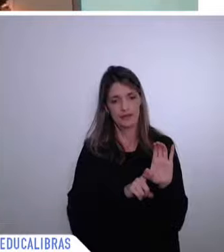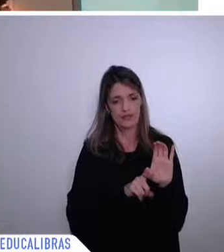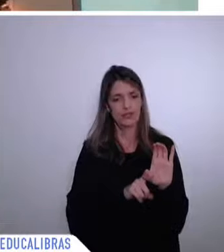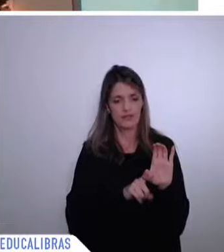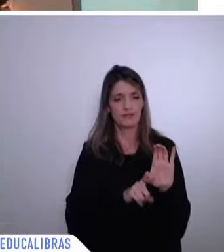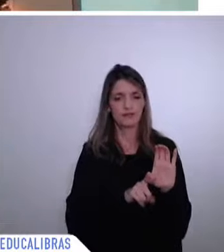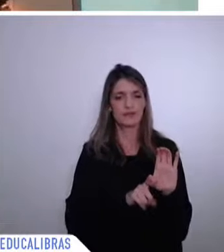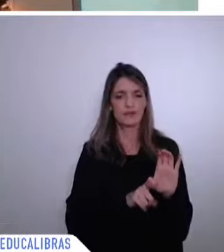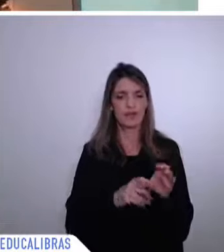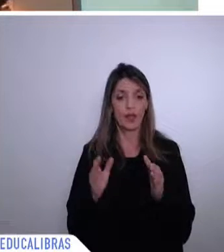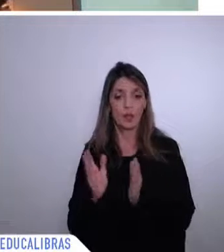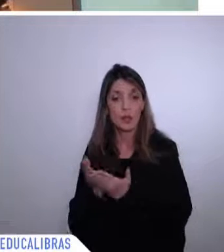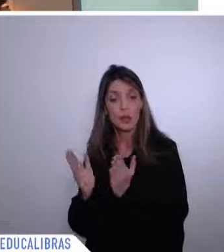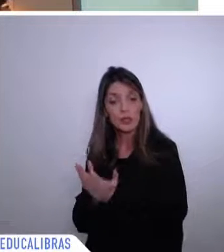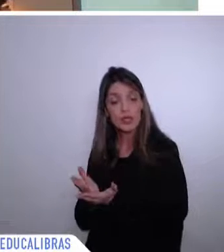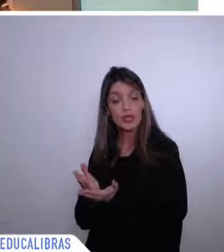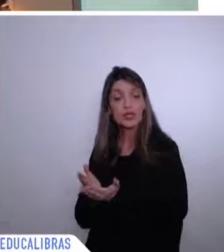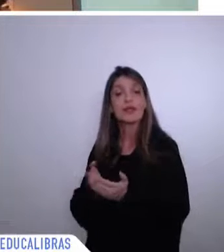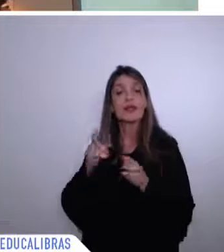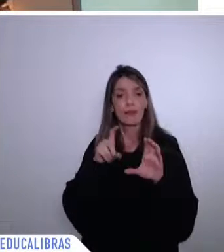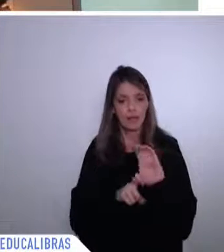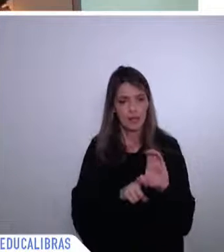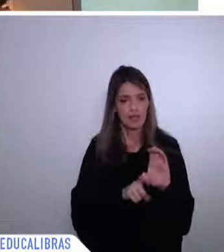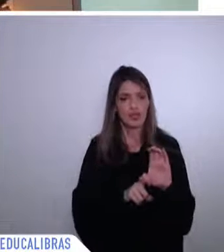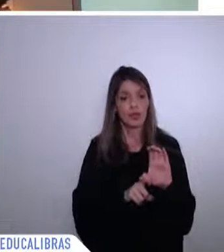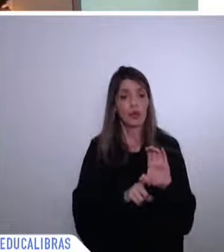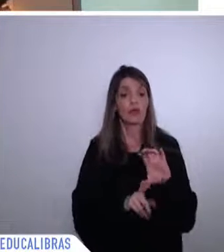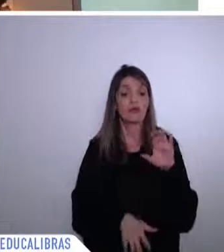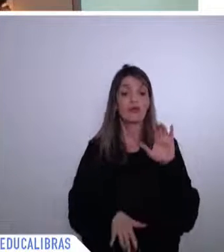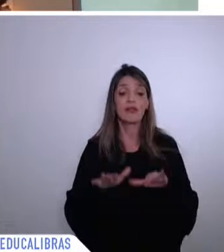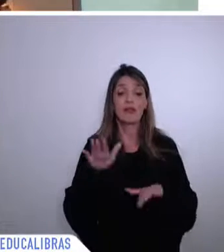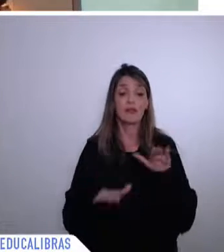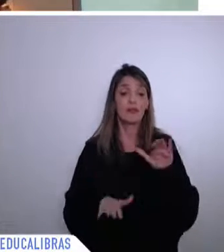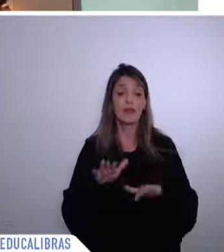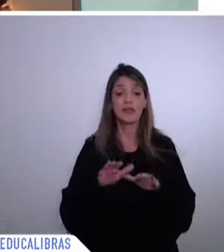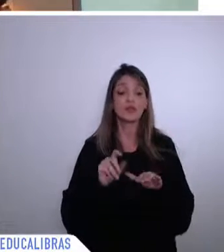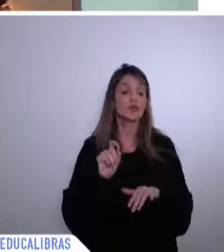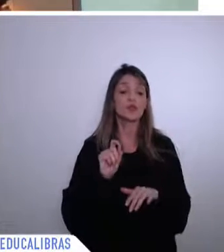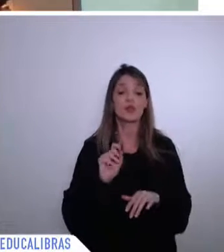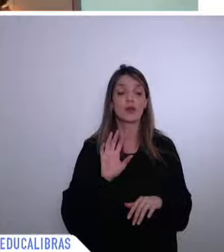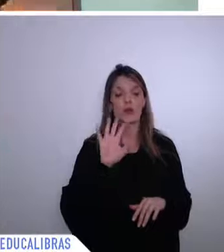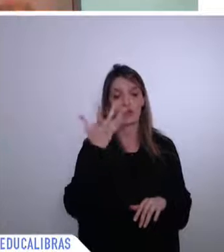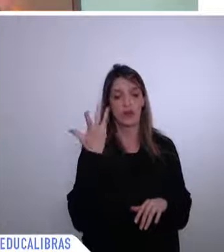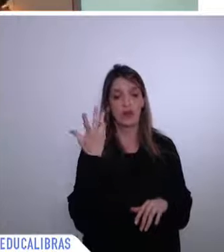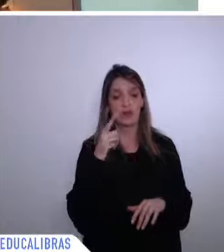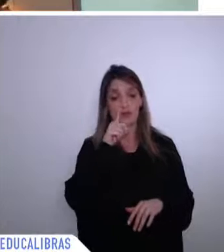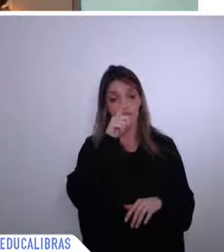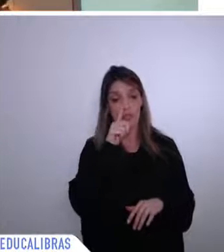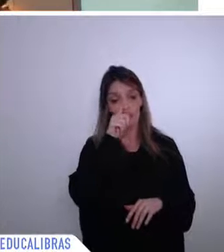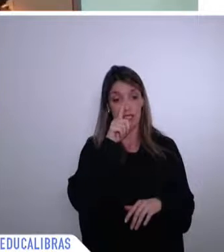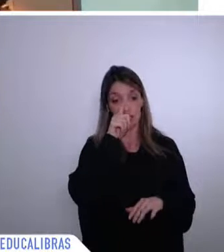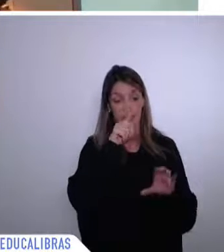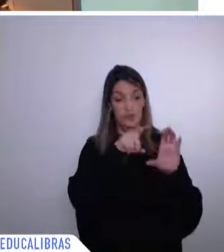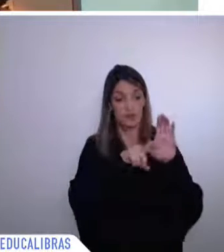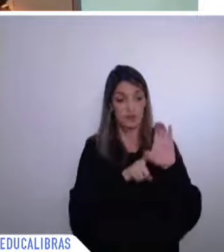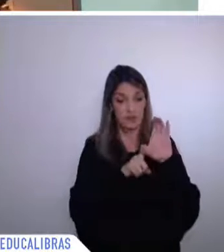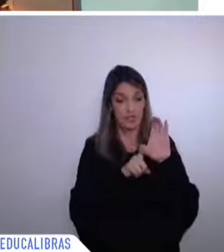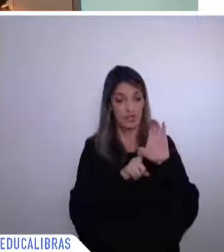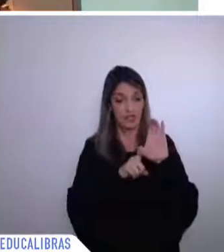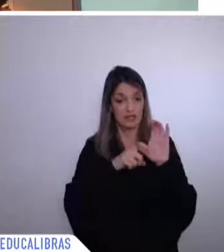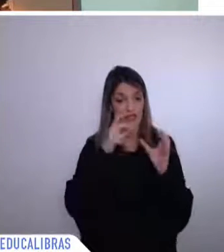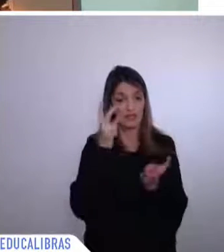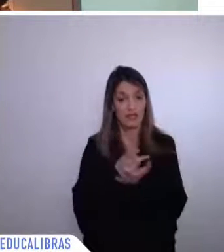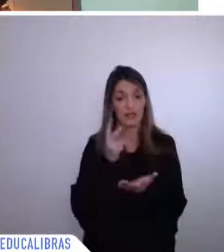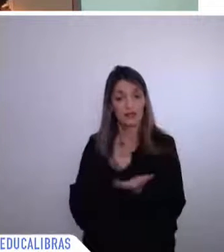death, during poverty. These are dependence situations, and this